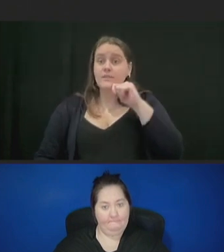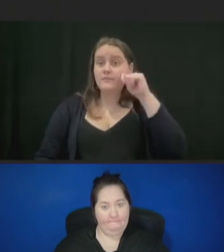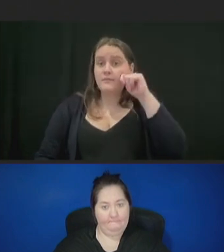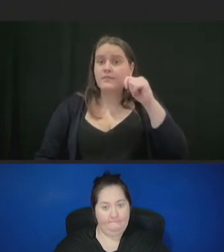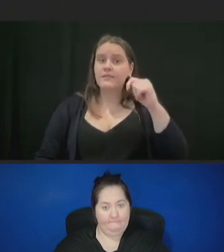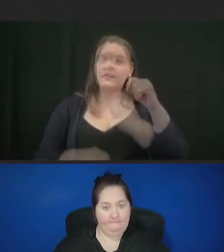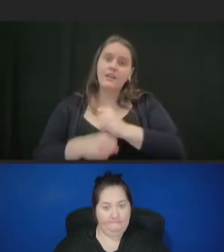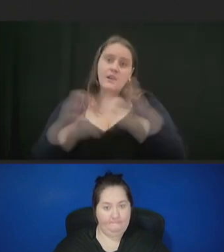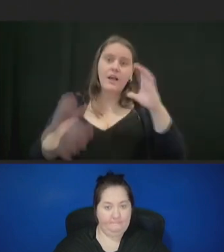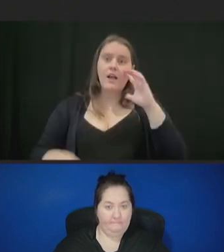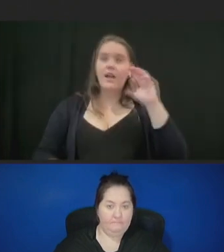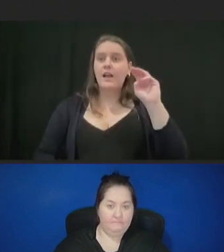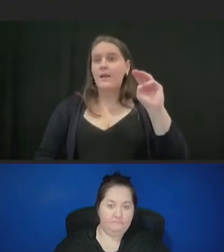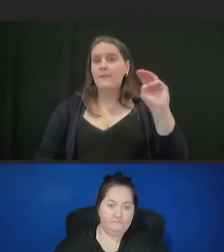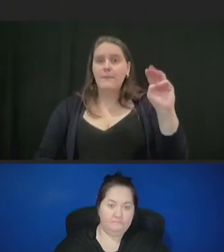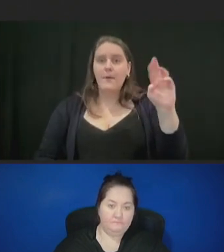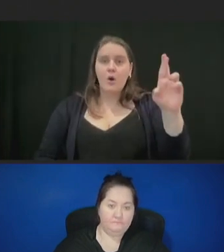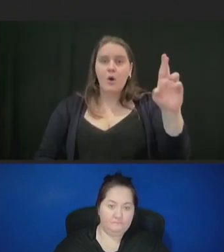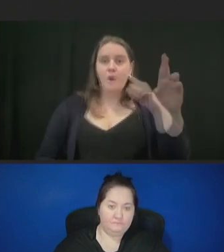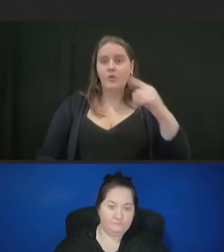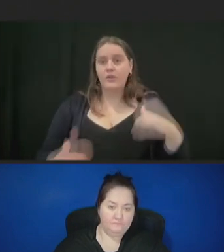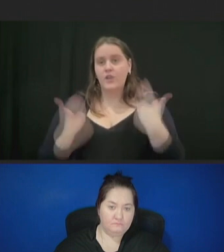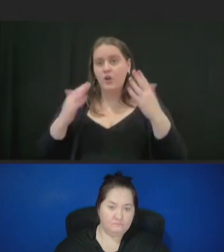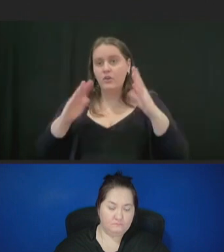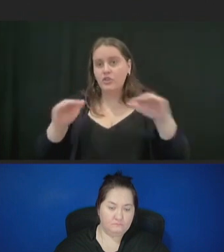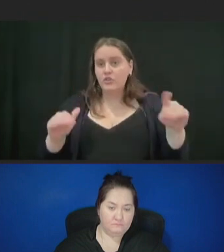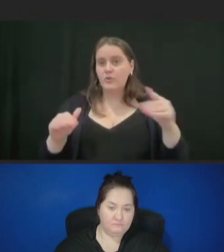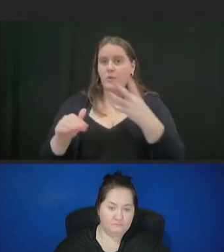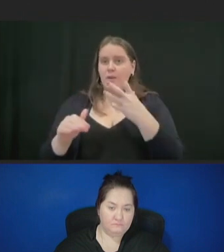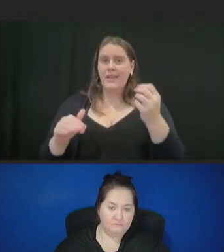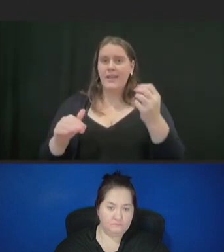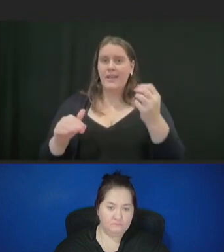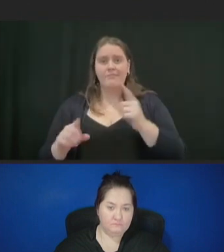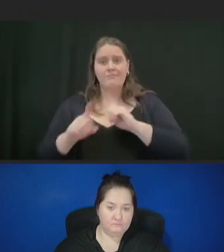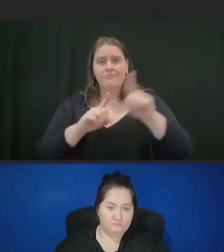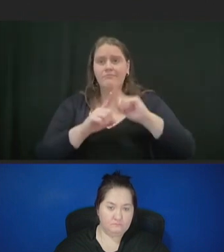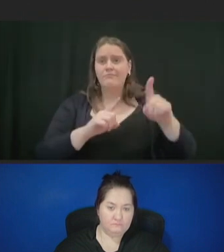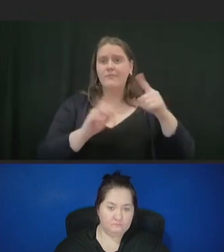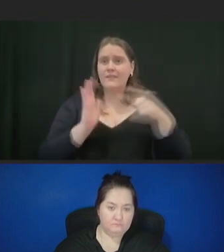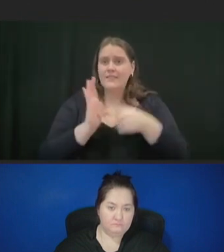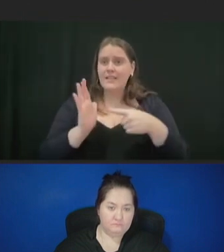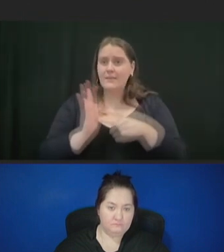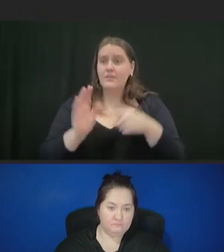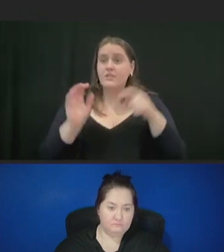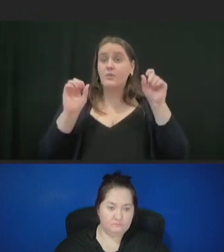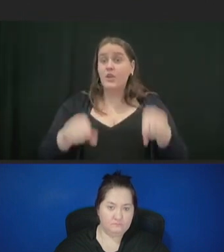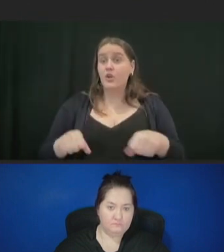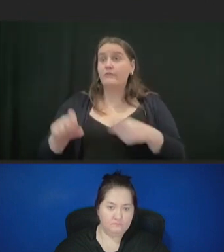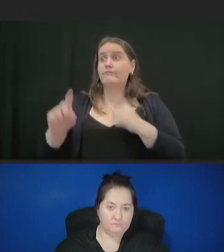children. And we've got multiple different examples of what we could aim at for adults.